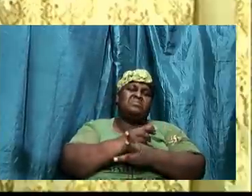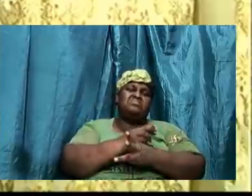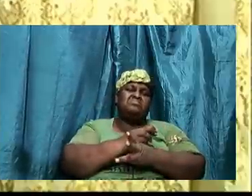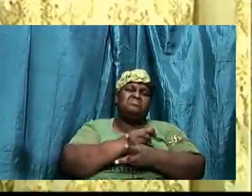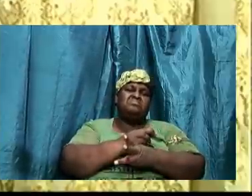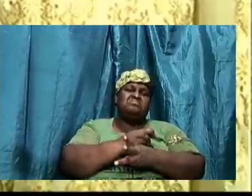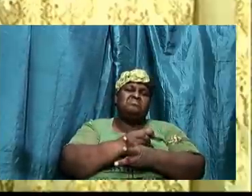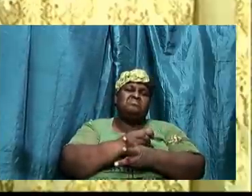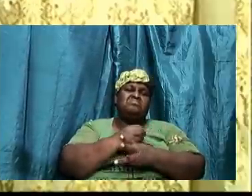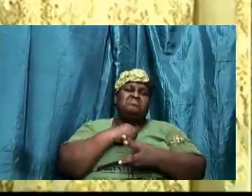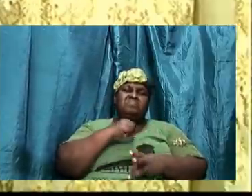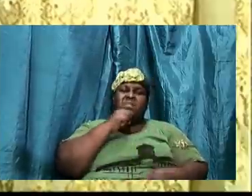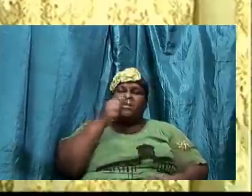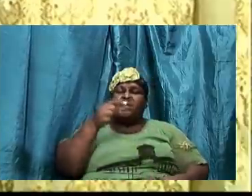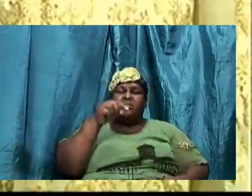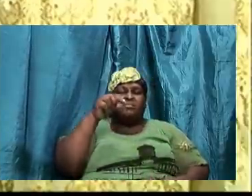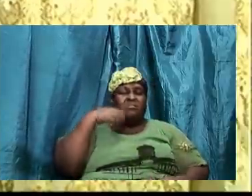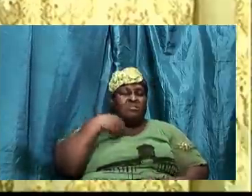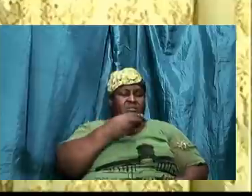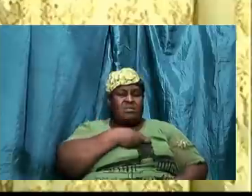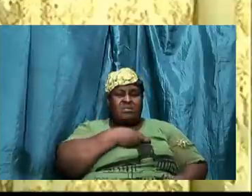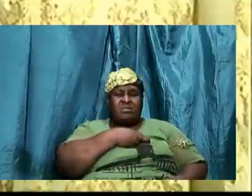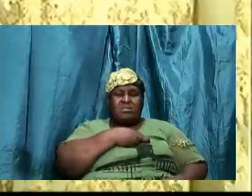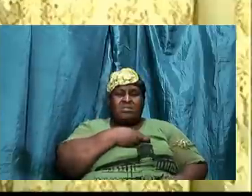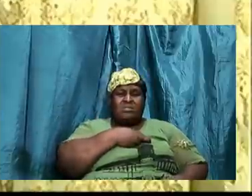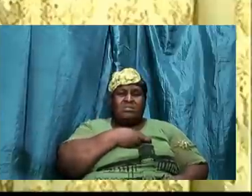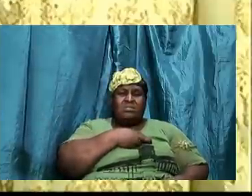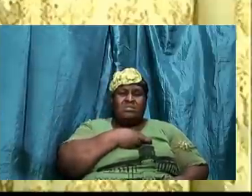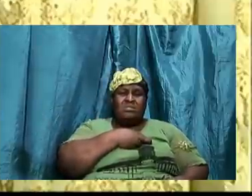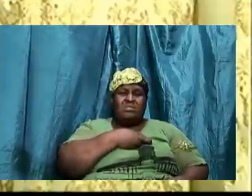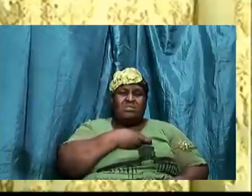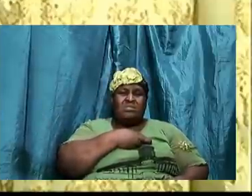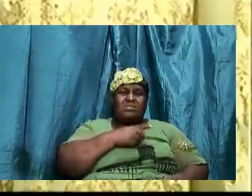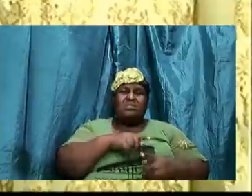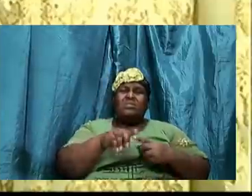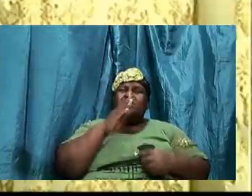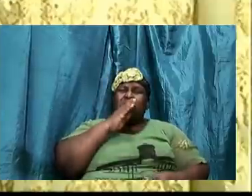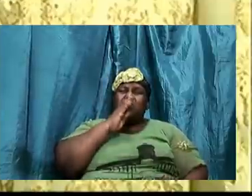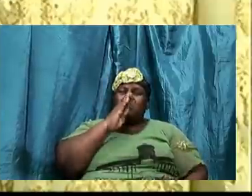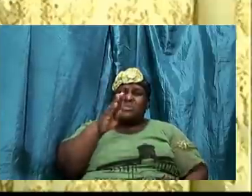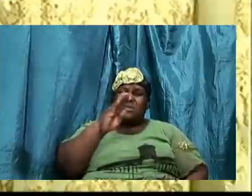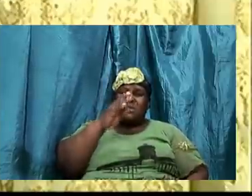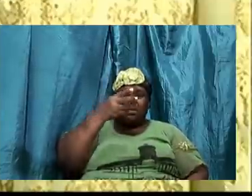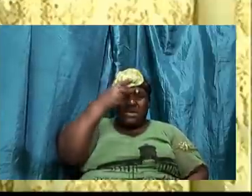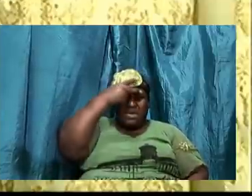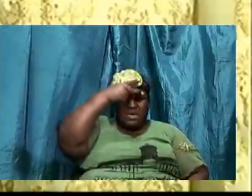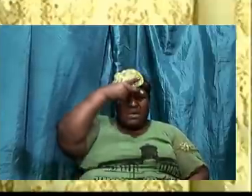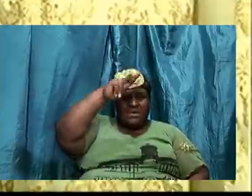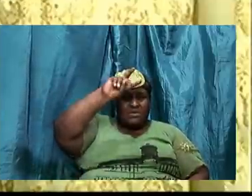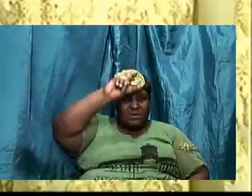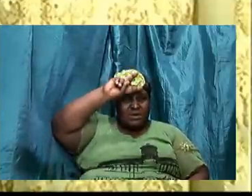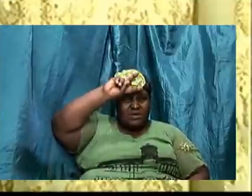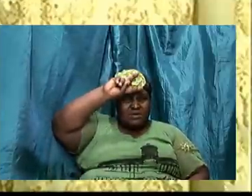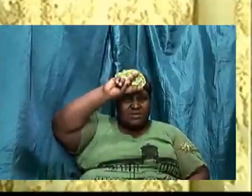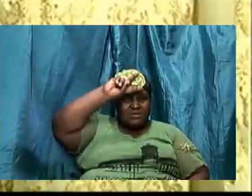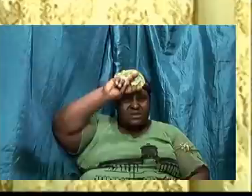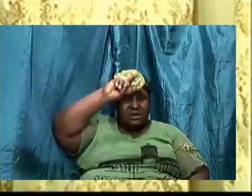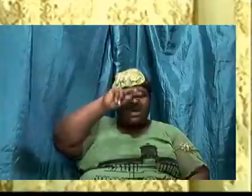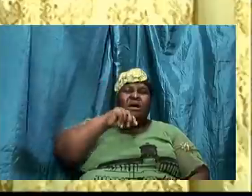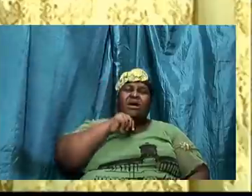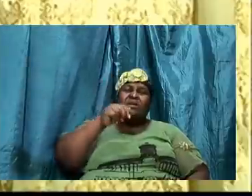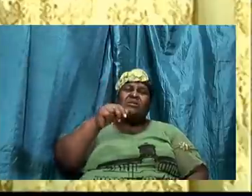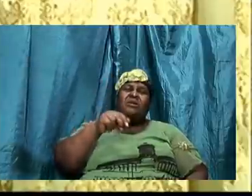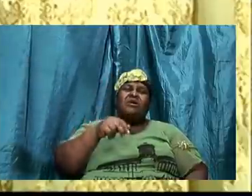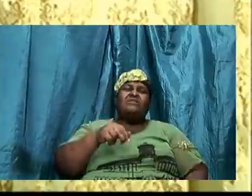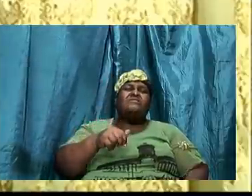be arrogant. I'm saying that we am not telling us not to obey the protocols. But I'm saying that if the Holy